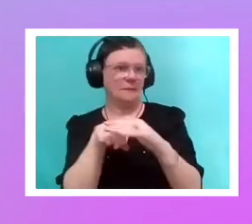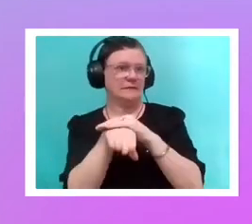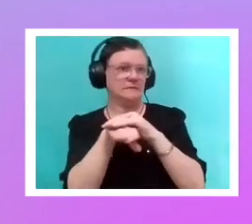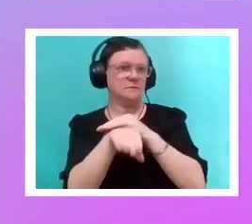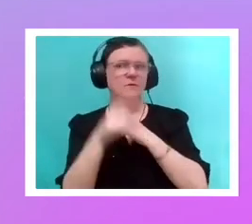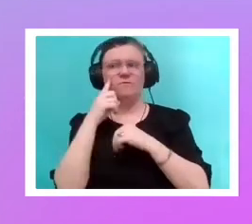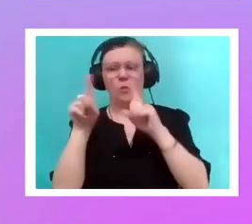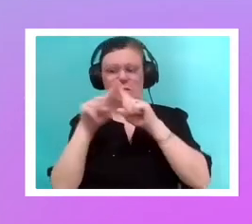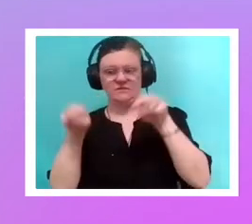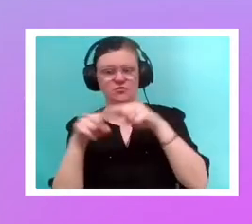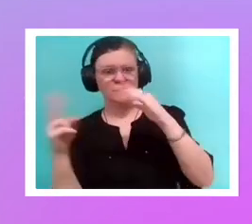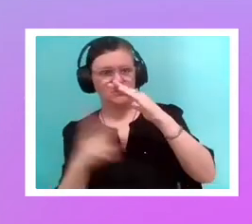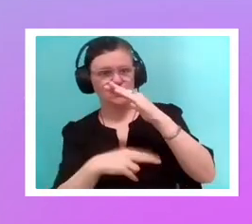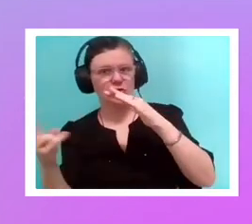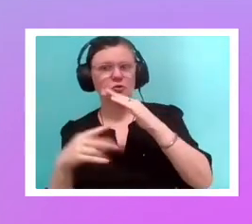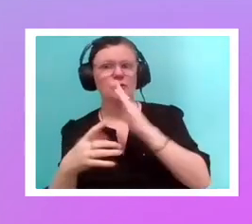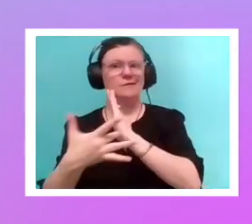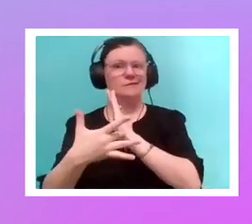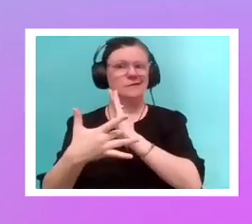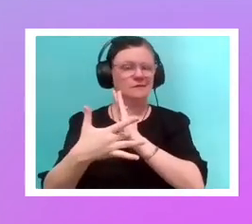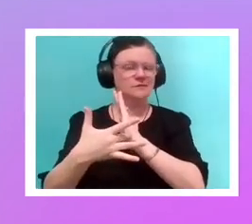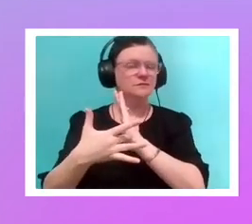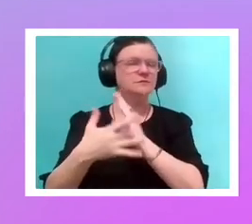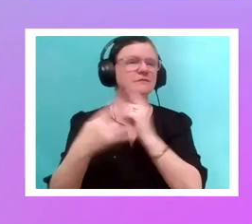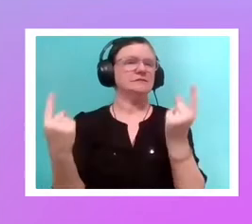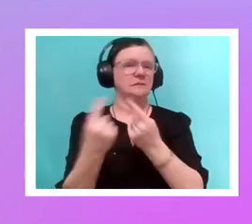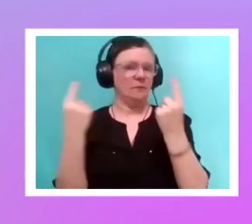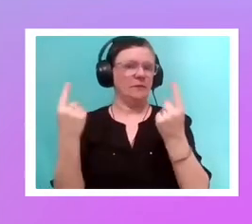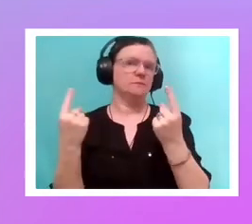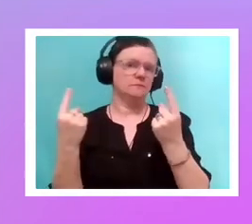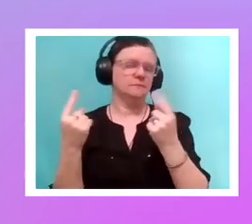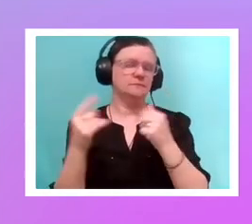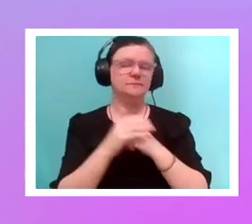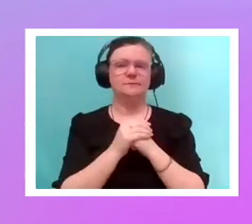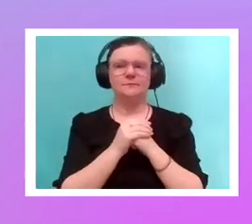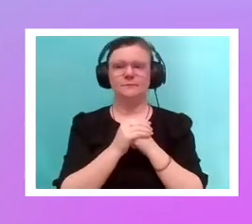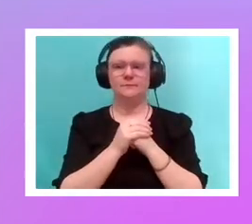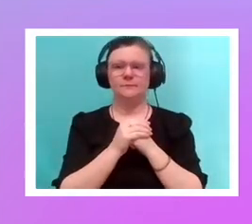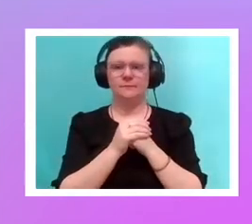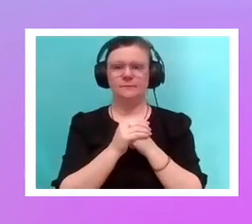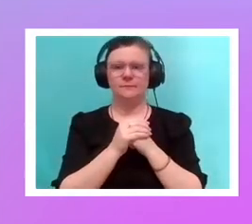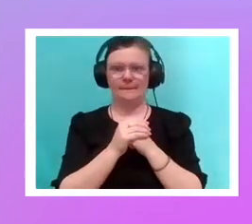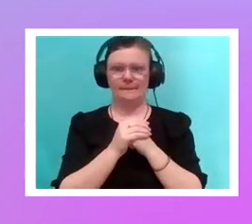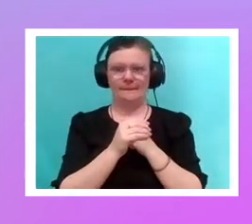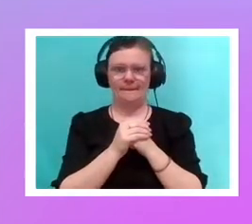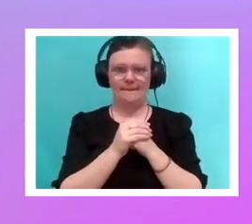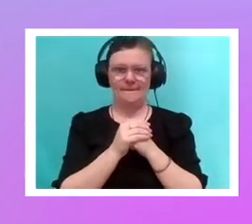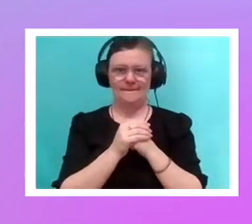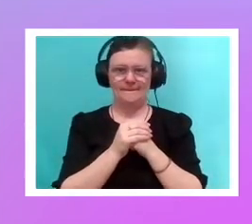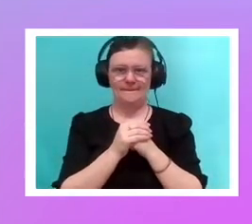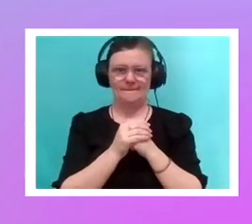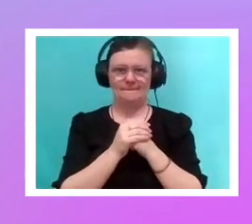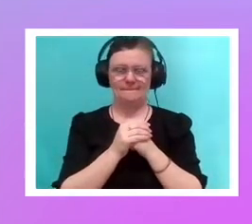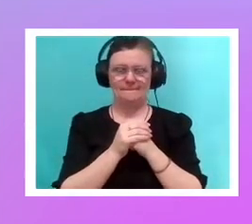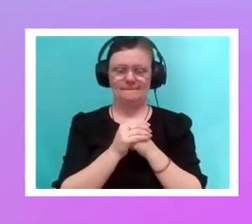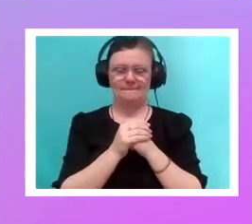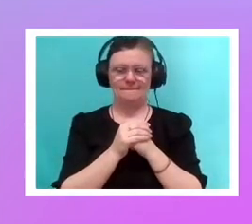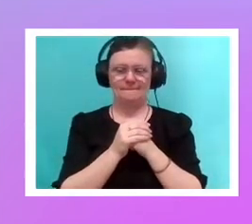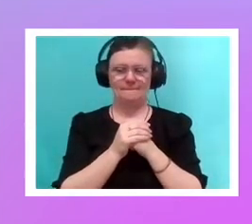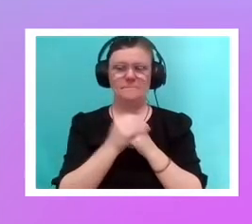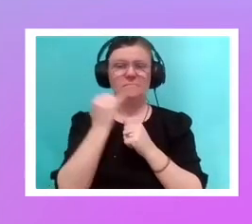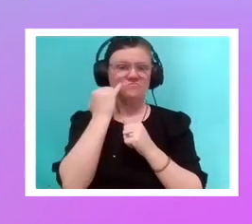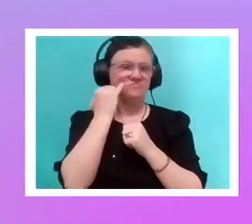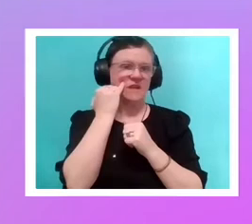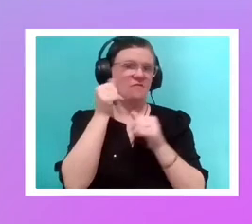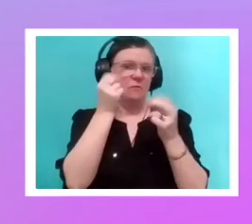a screen reader, which is a piece of software that's used to read out the text or structure of pages on a website for someone who's visually